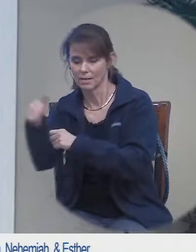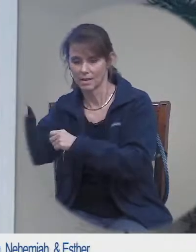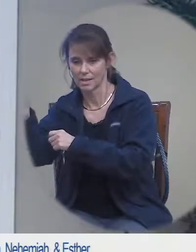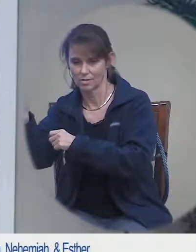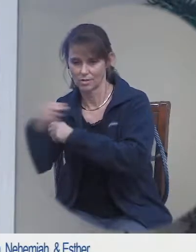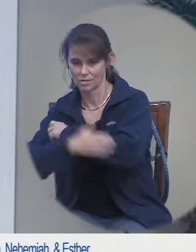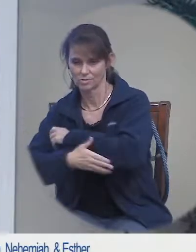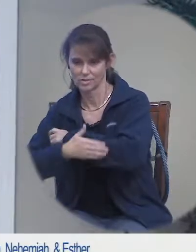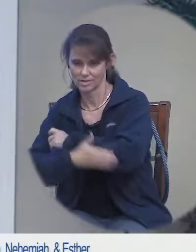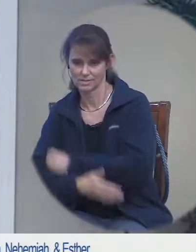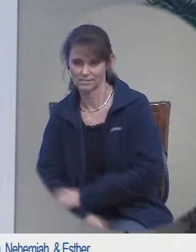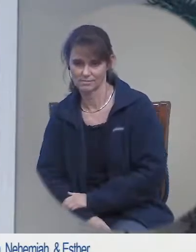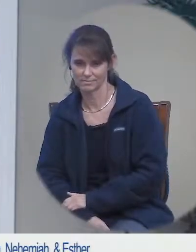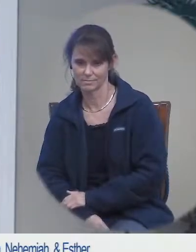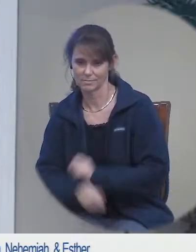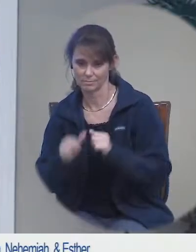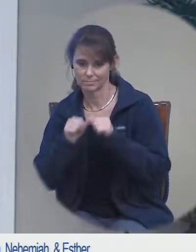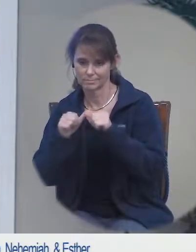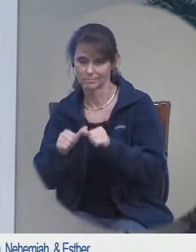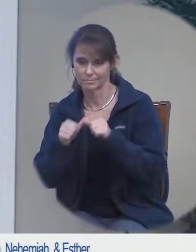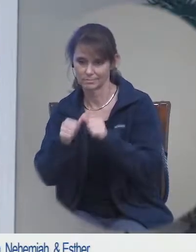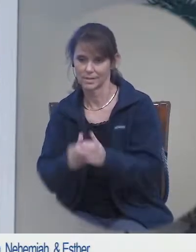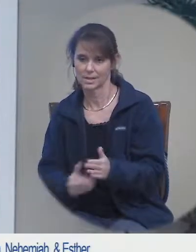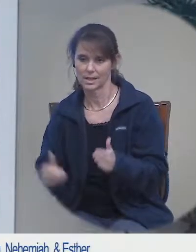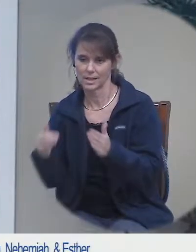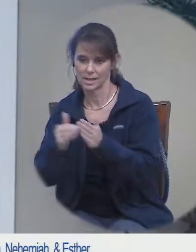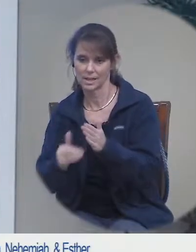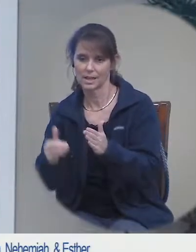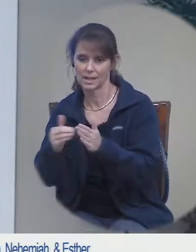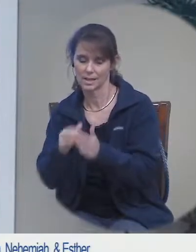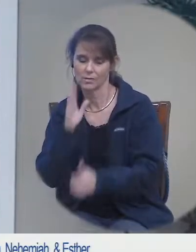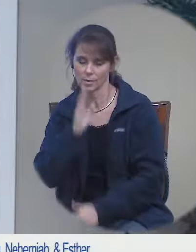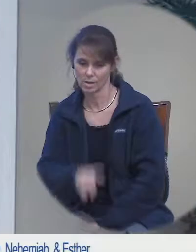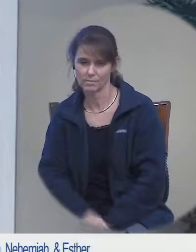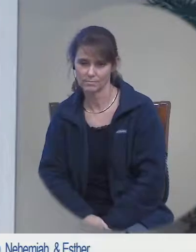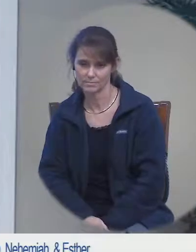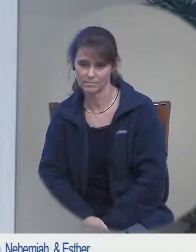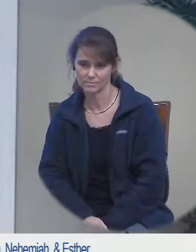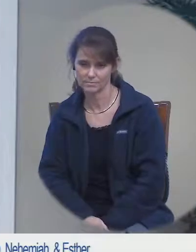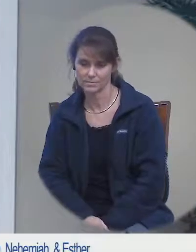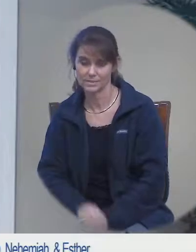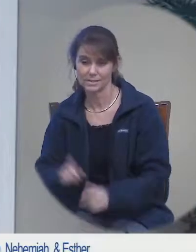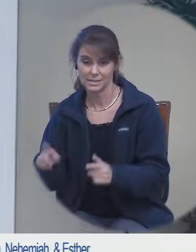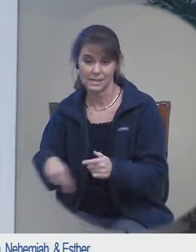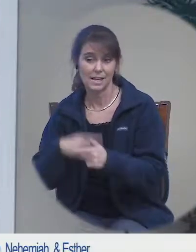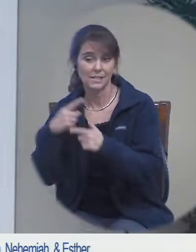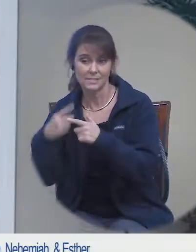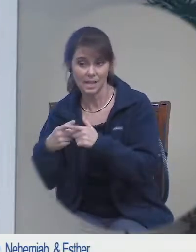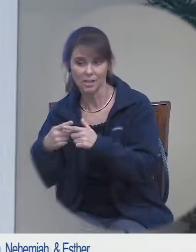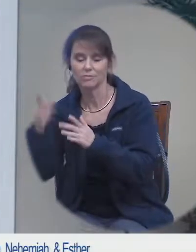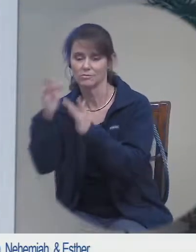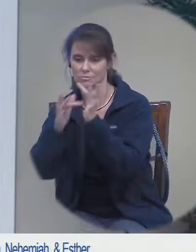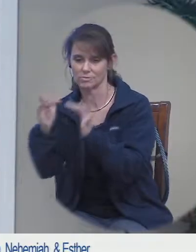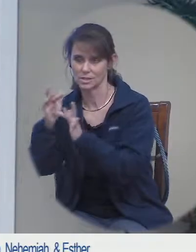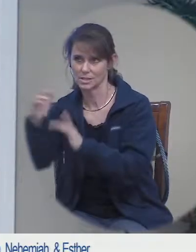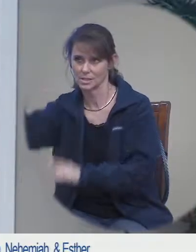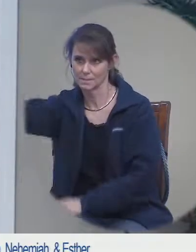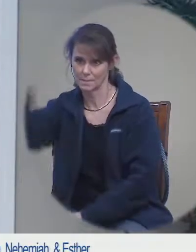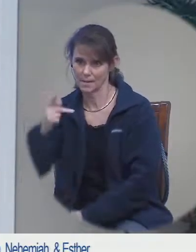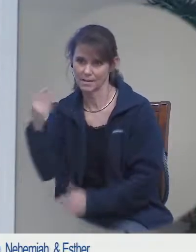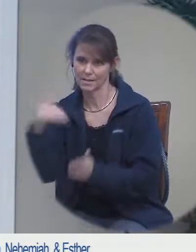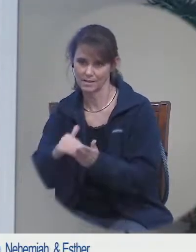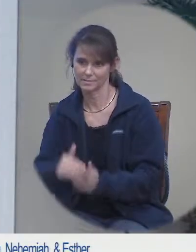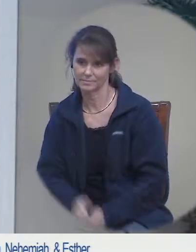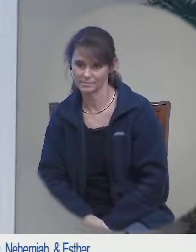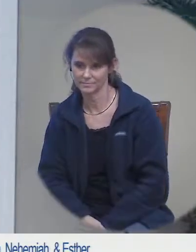hearts. One last thing about Nehemiah, and then we'll have some words about Nehemiah. And I'll just